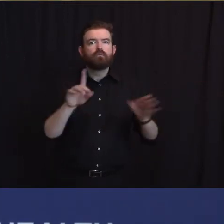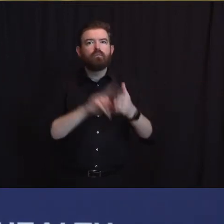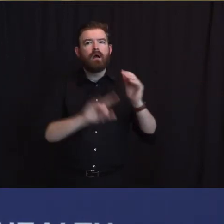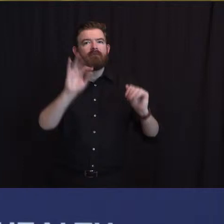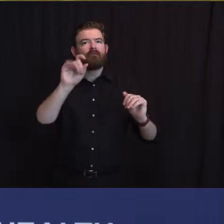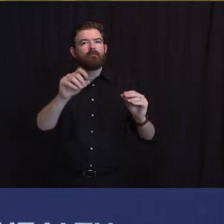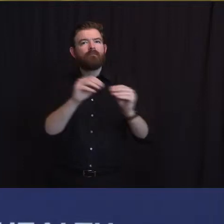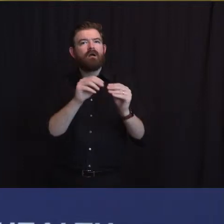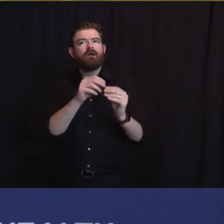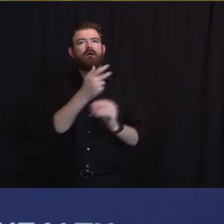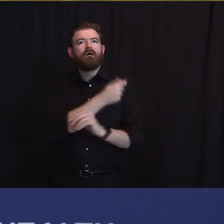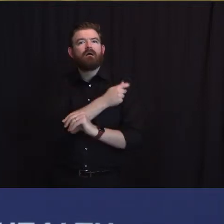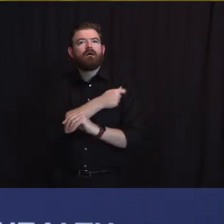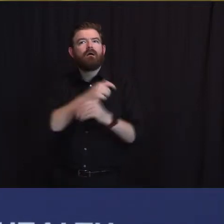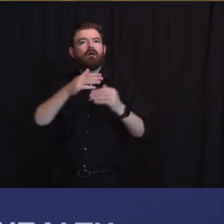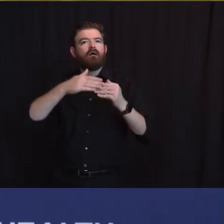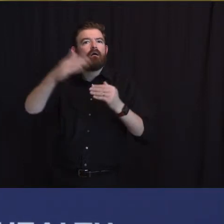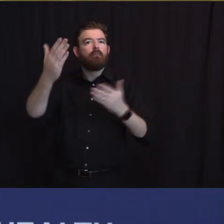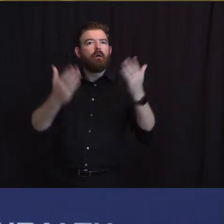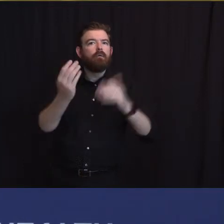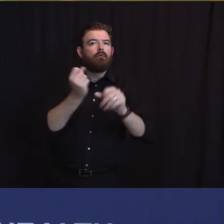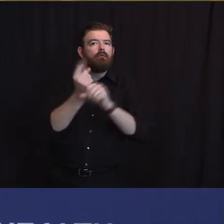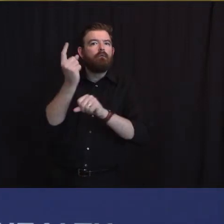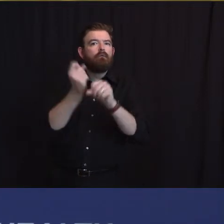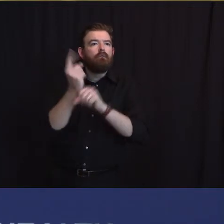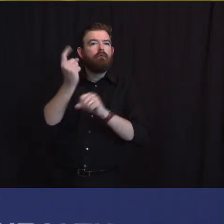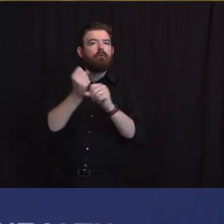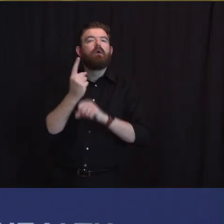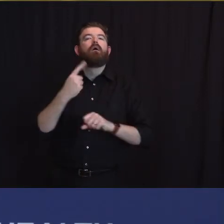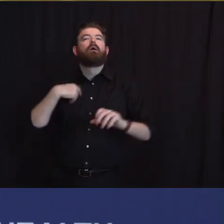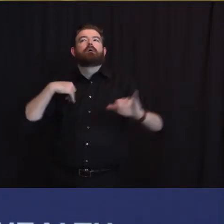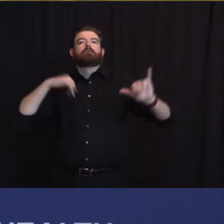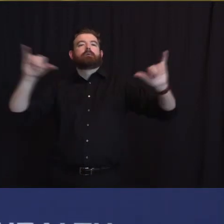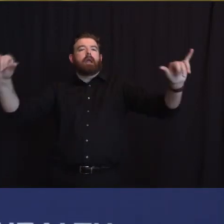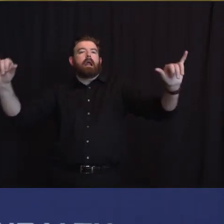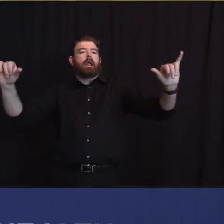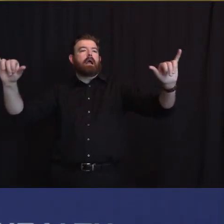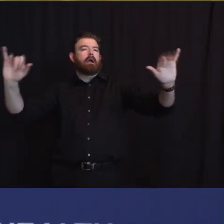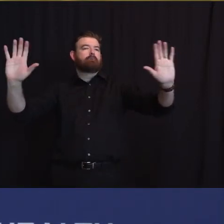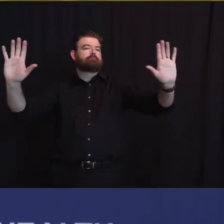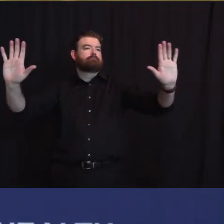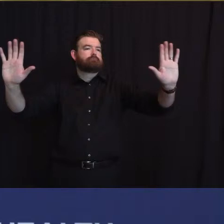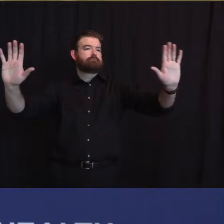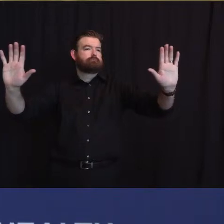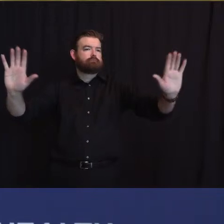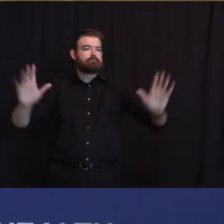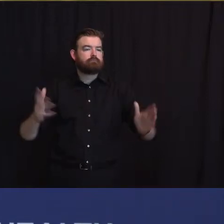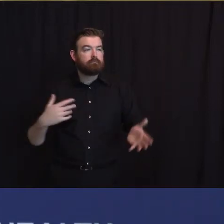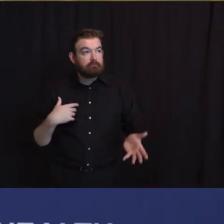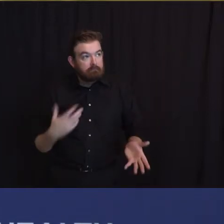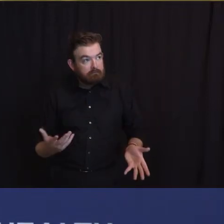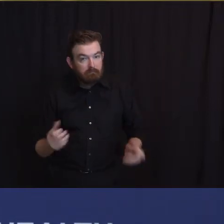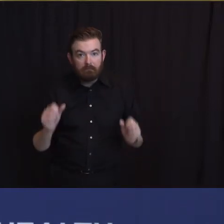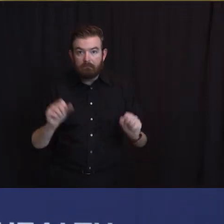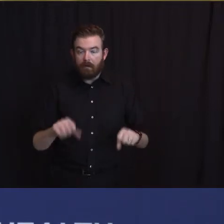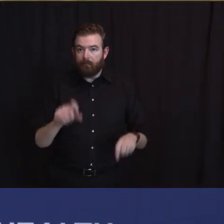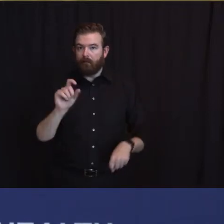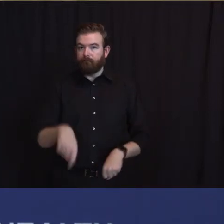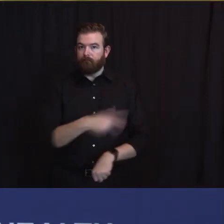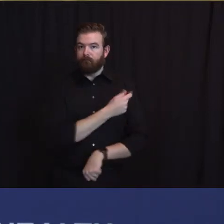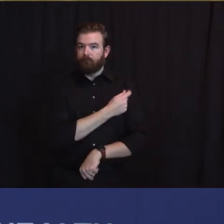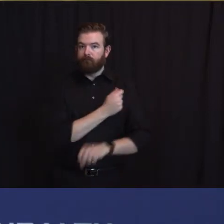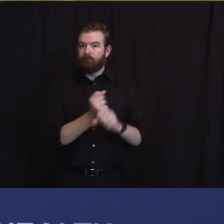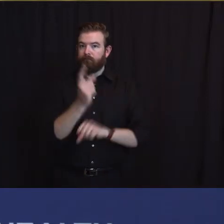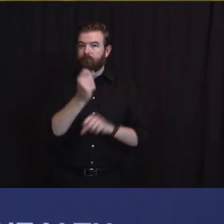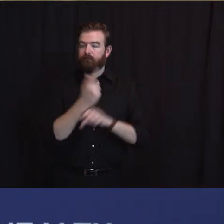whether or not that observation by that gentleman is on or not. I'm going to have Eddie and Judy answer the question of where we think